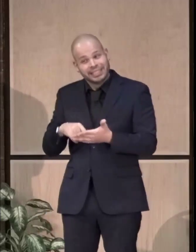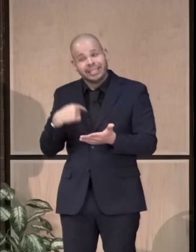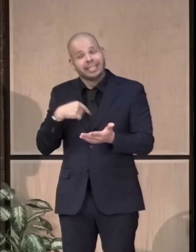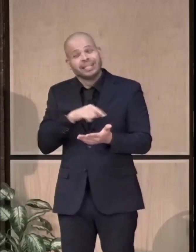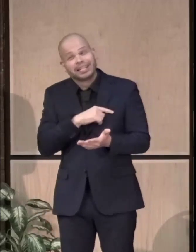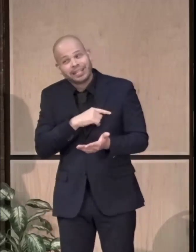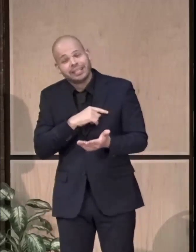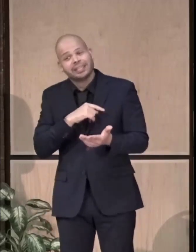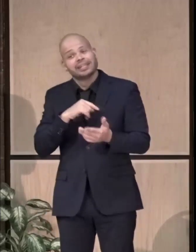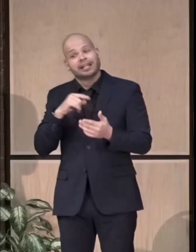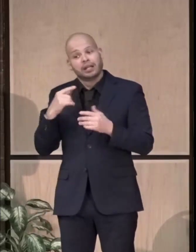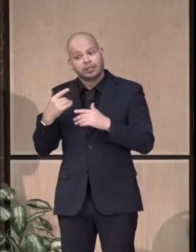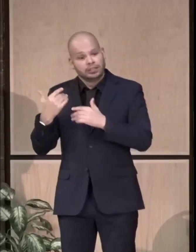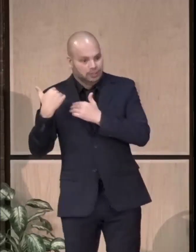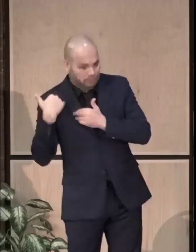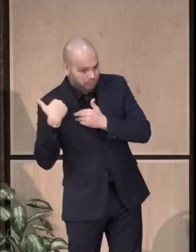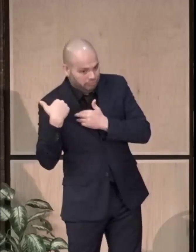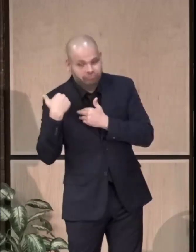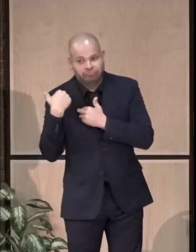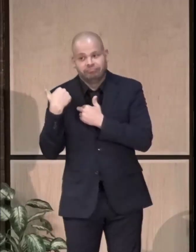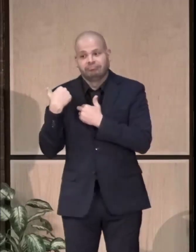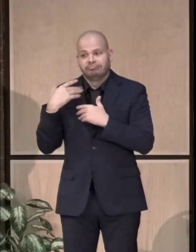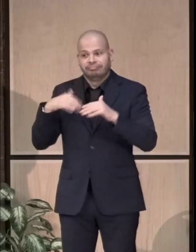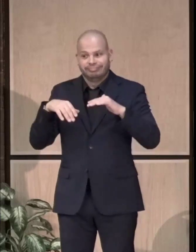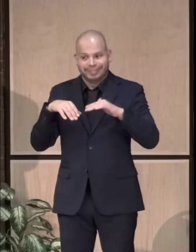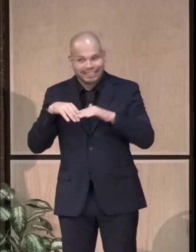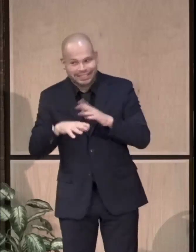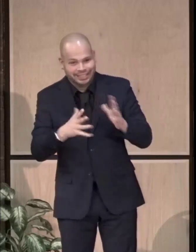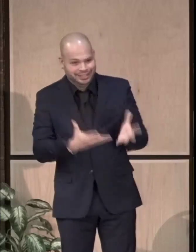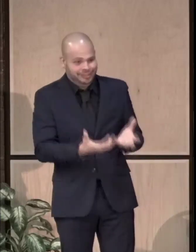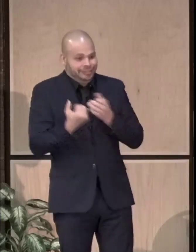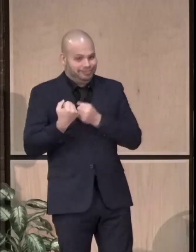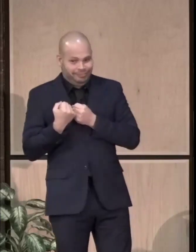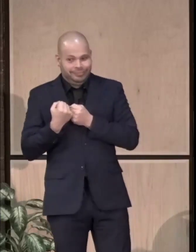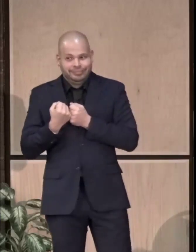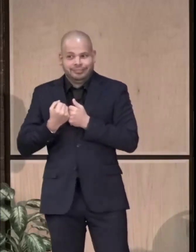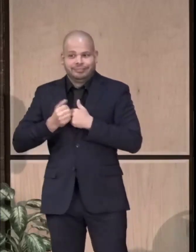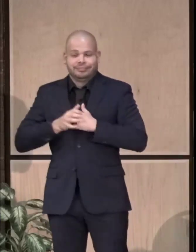Okay. But it didn't mention the recommendation to you.